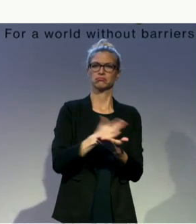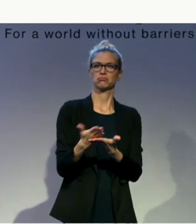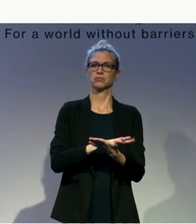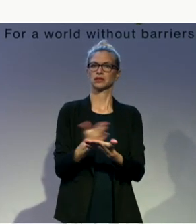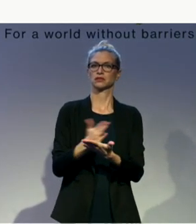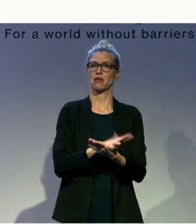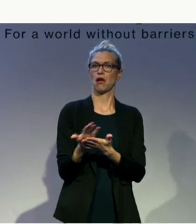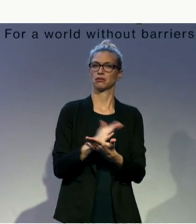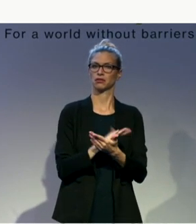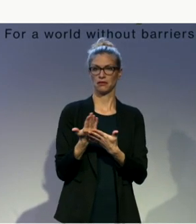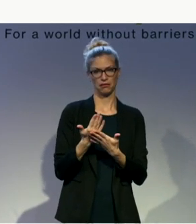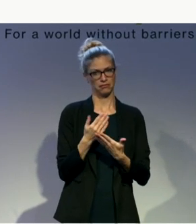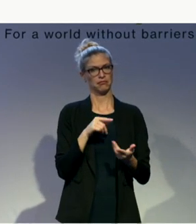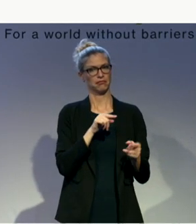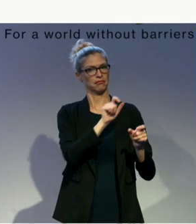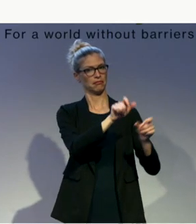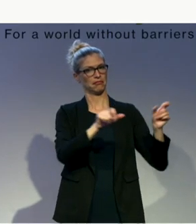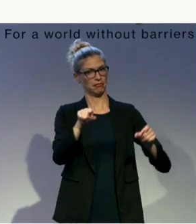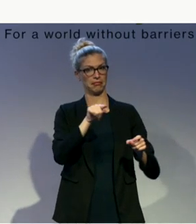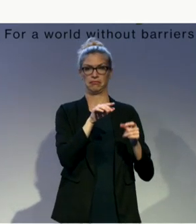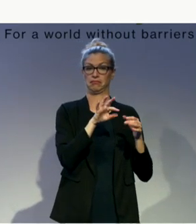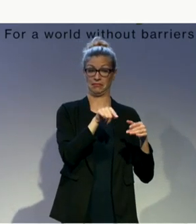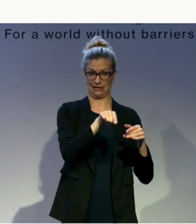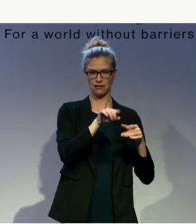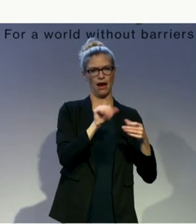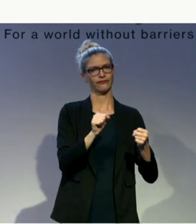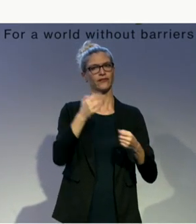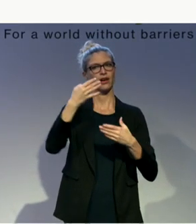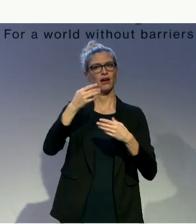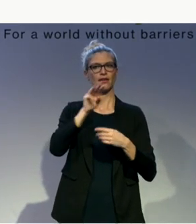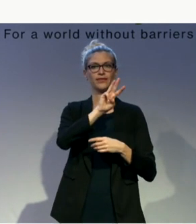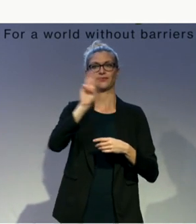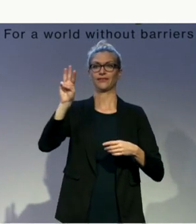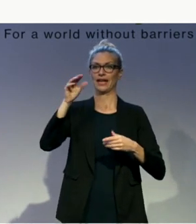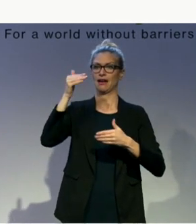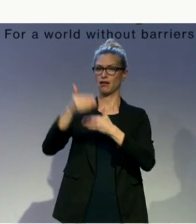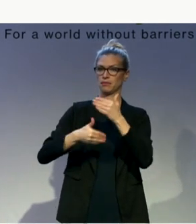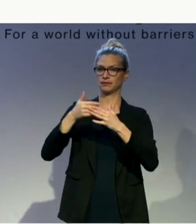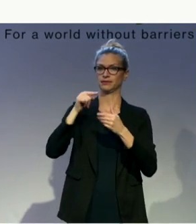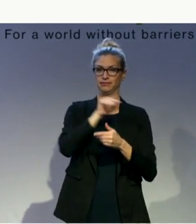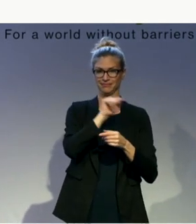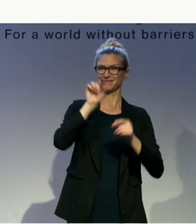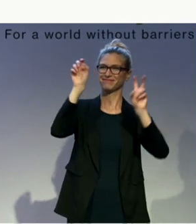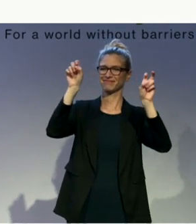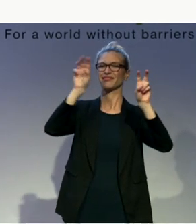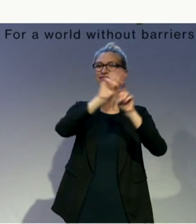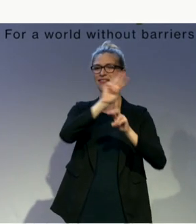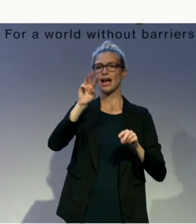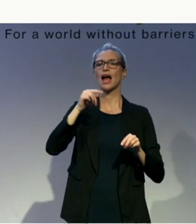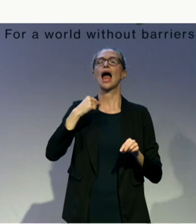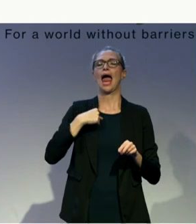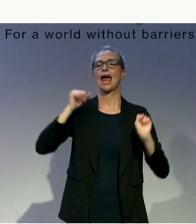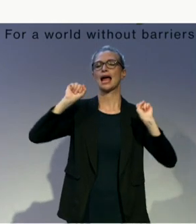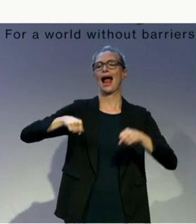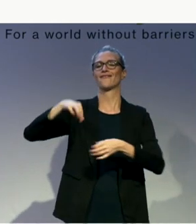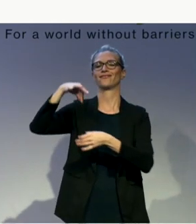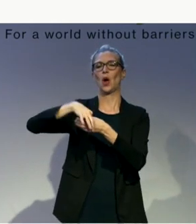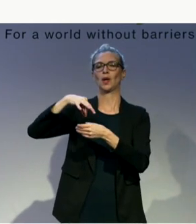the website called I Can Vote. And then videos are being translated into easier language from these